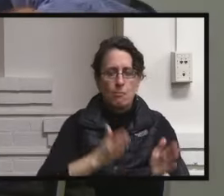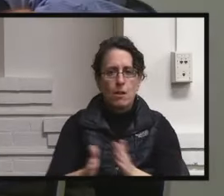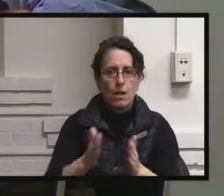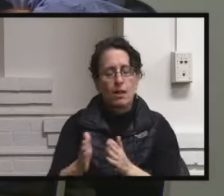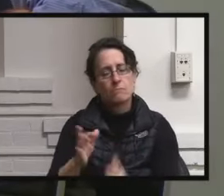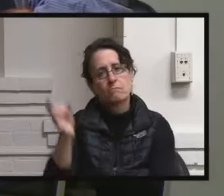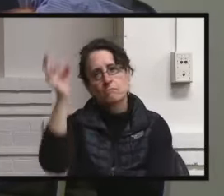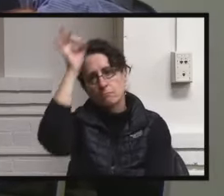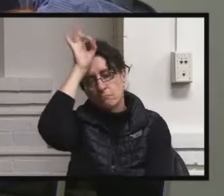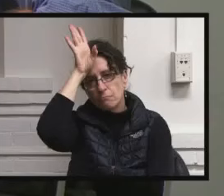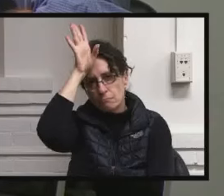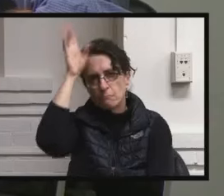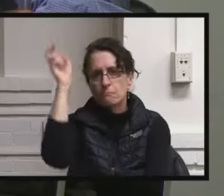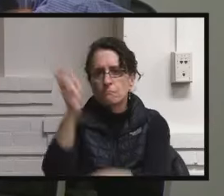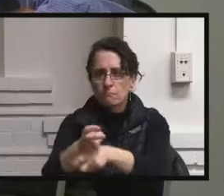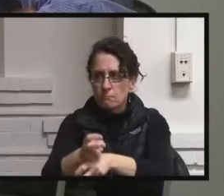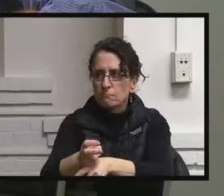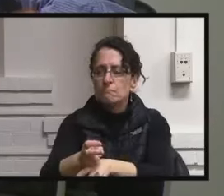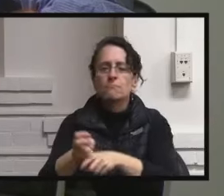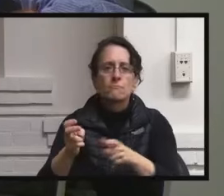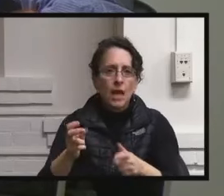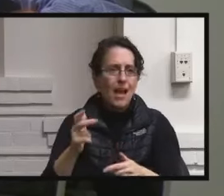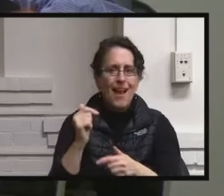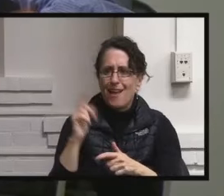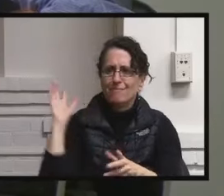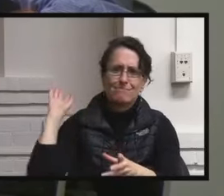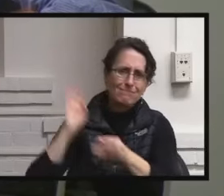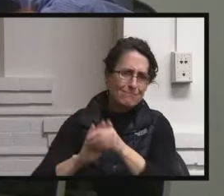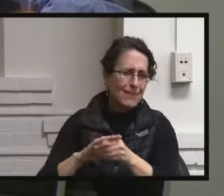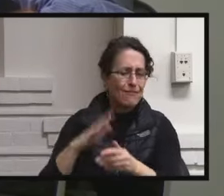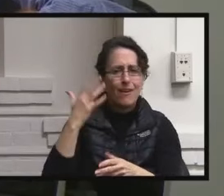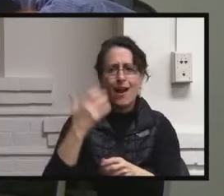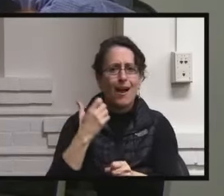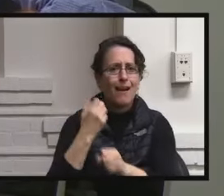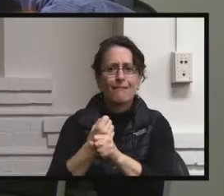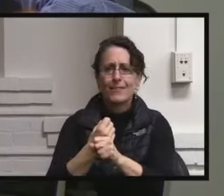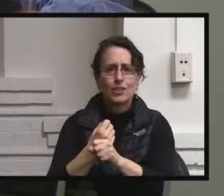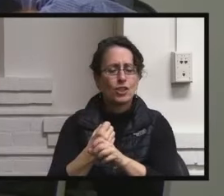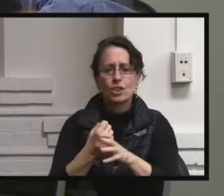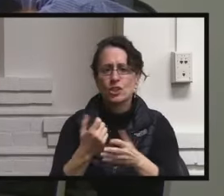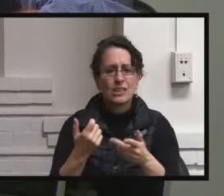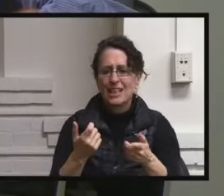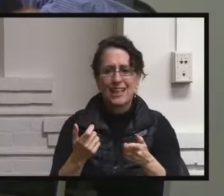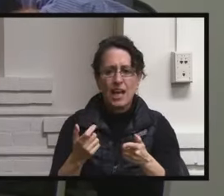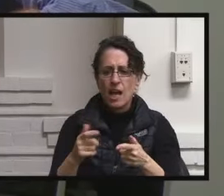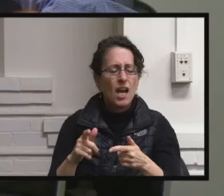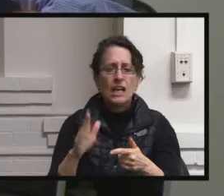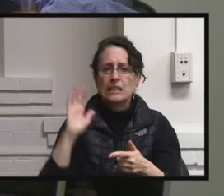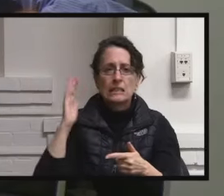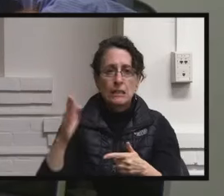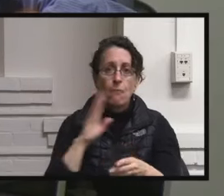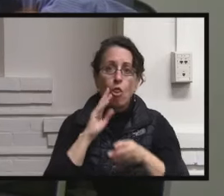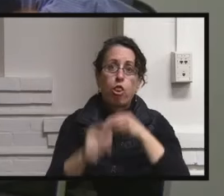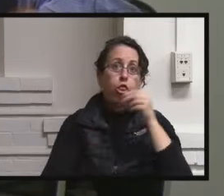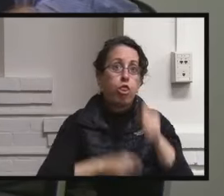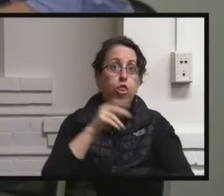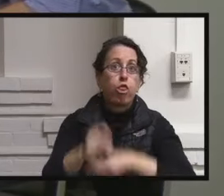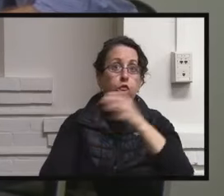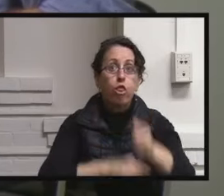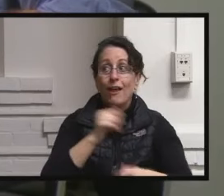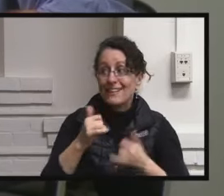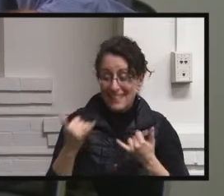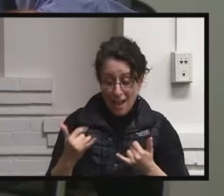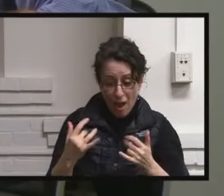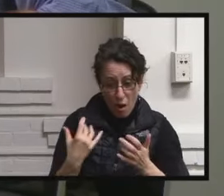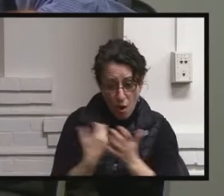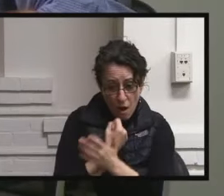to that, the opportunity for a roughly $100,000 cost savings doesn't come along very often. And so we think